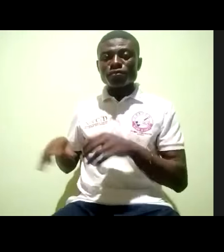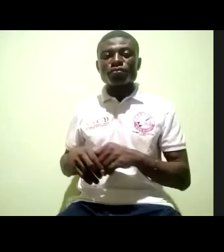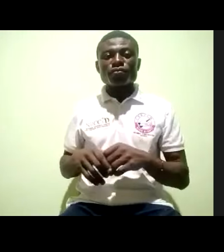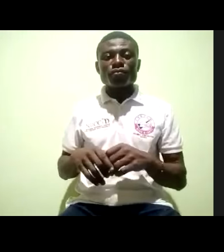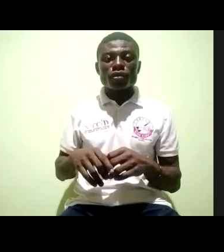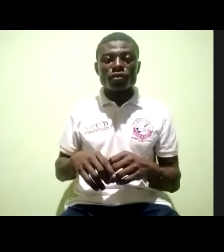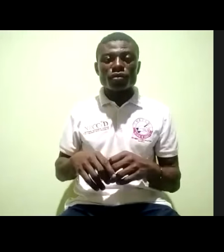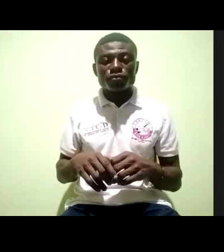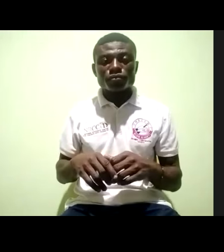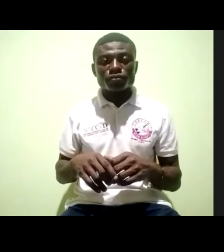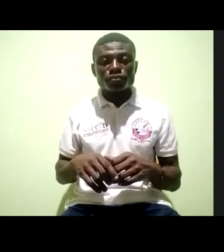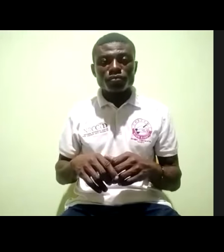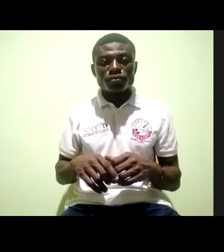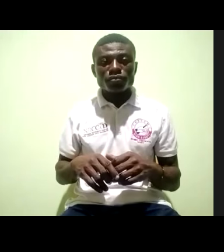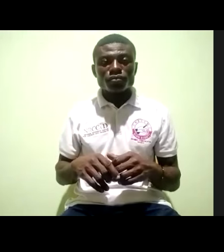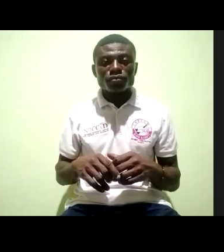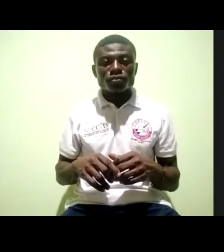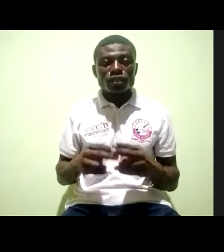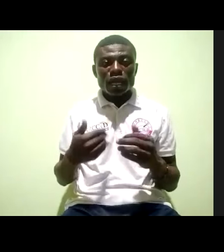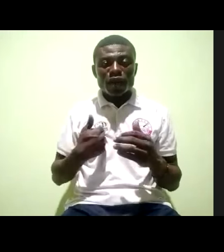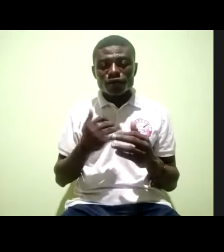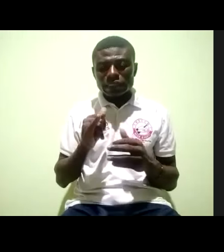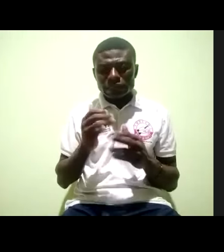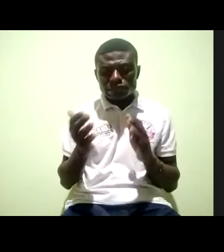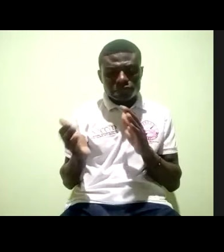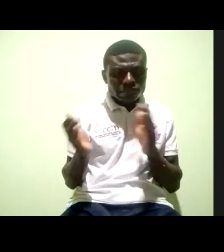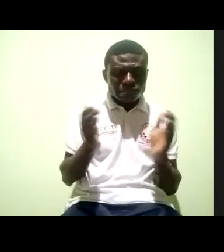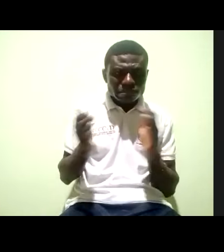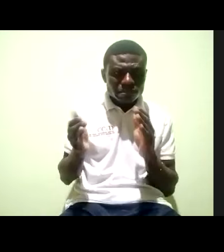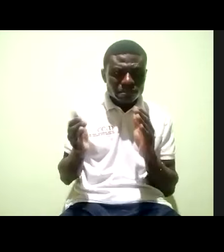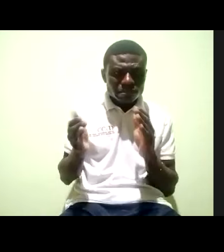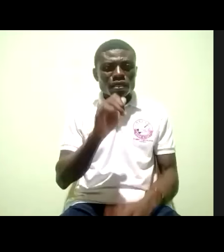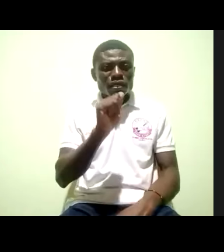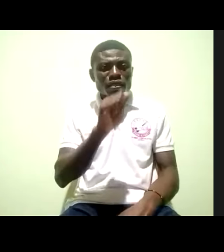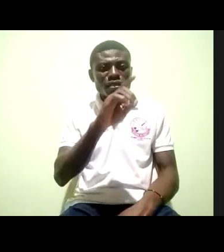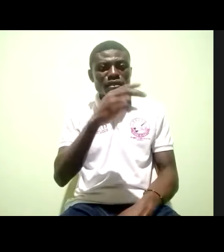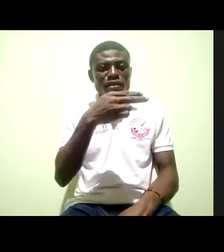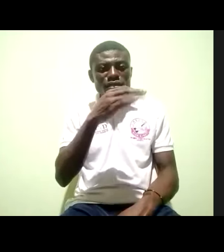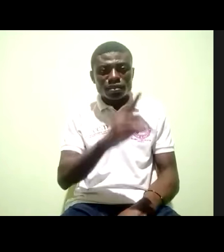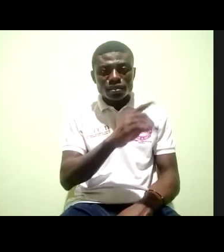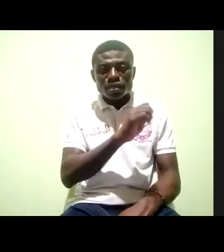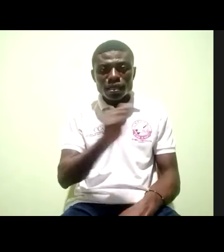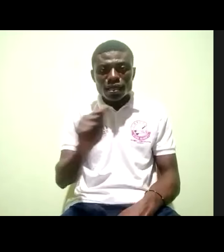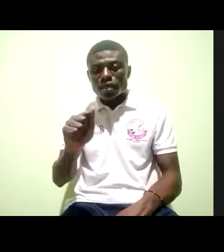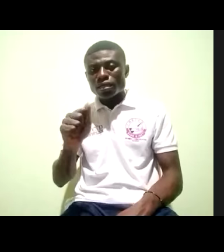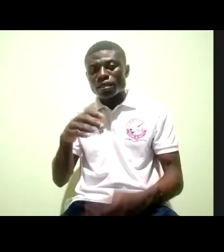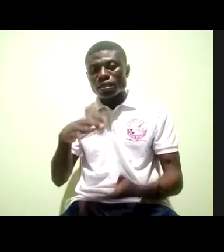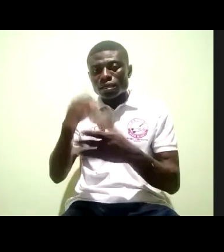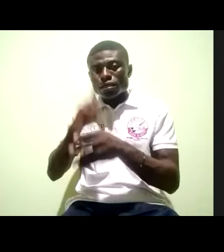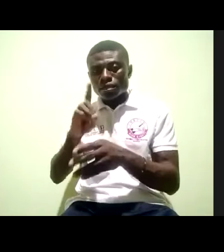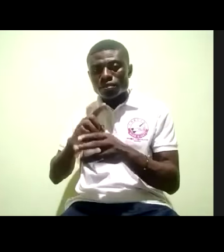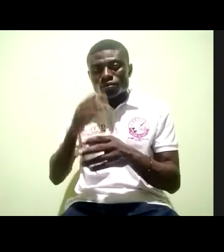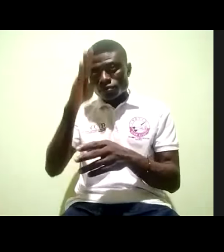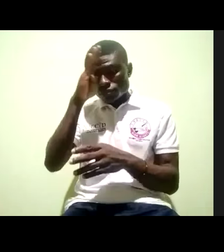so again, there is a similarity in ADHD and learning disability that the brains are physically as well as